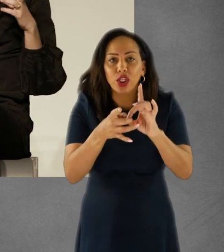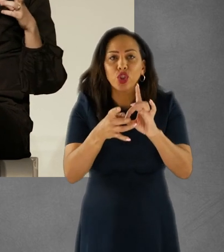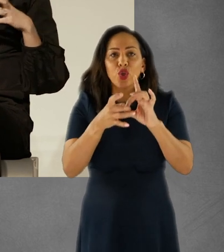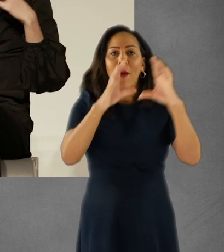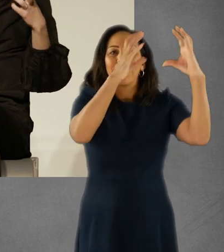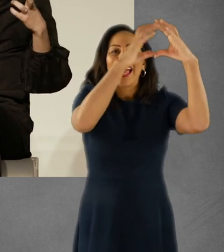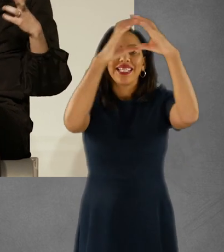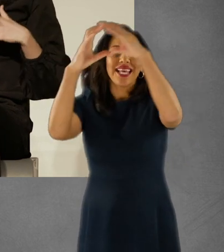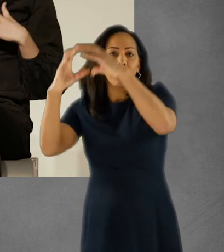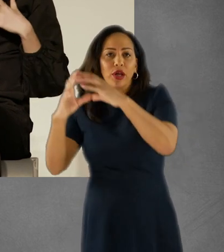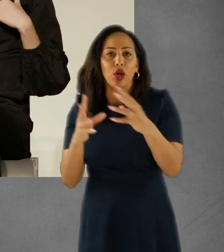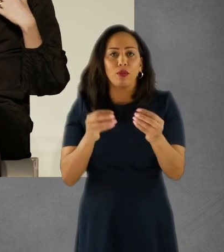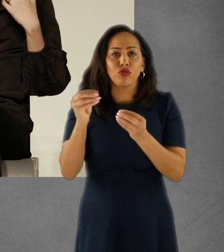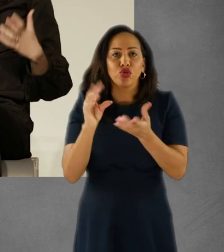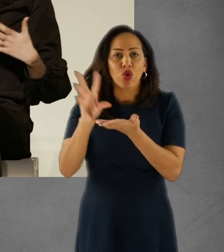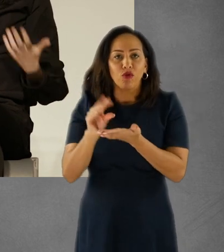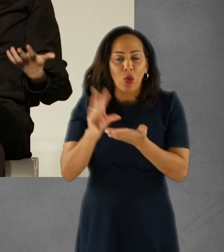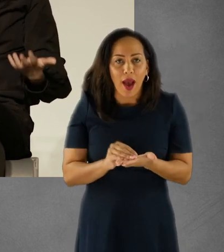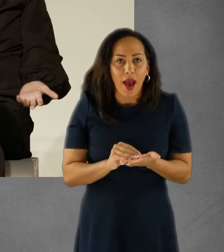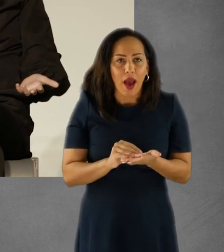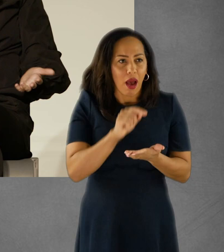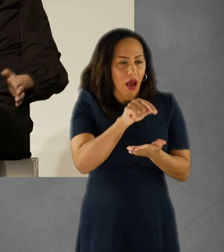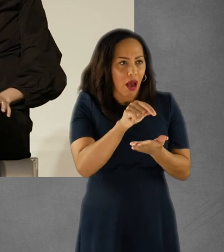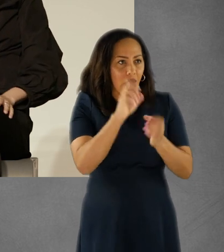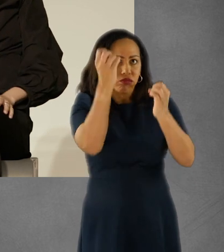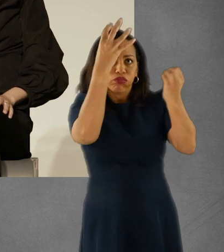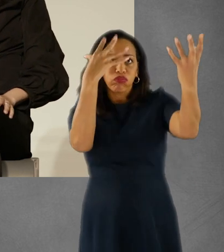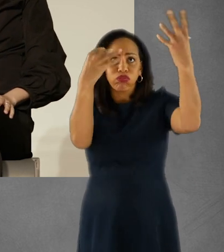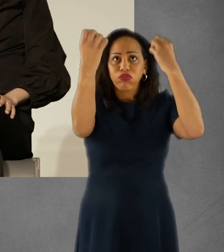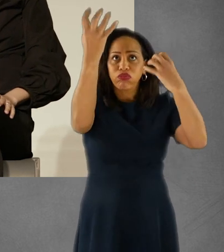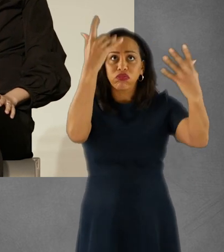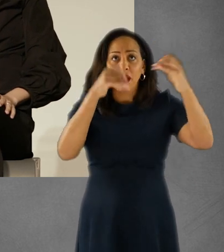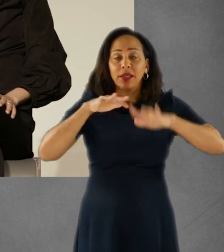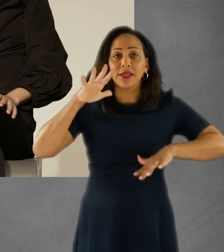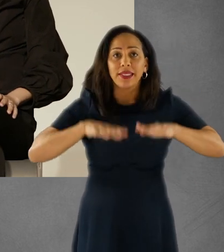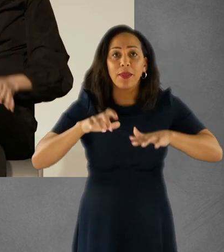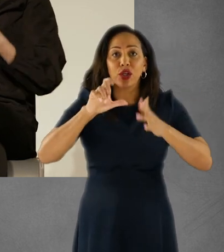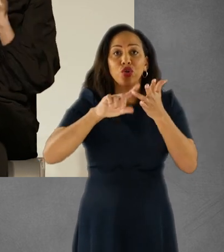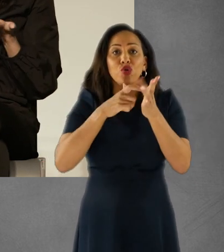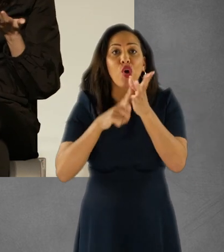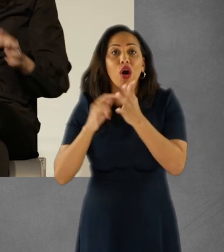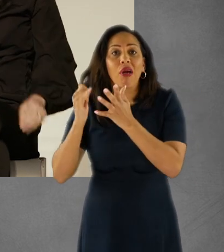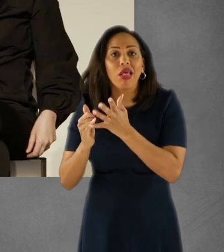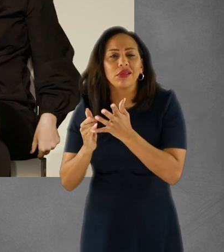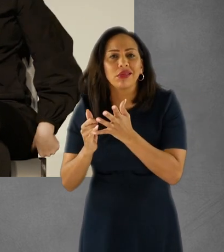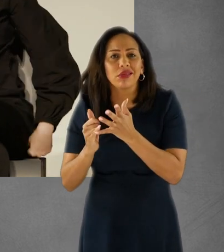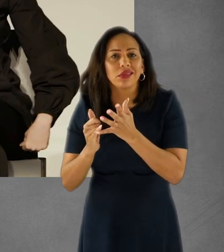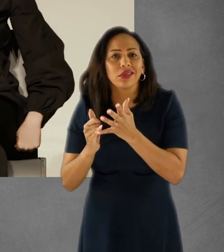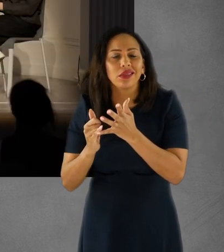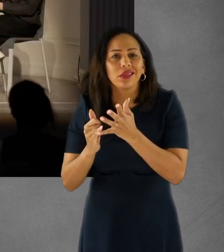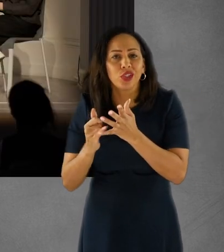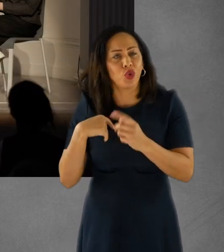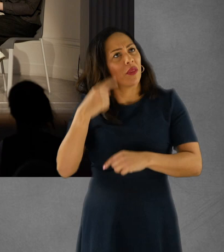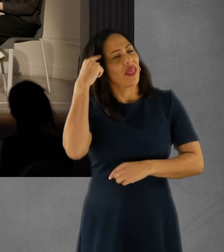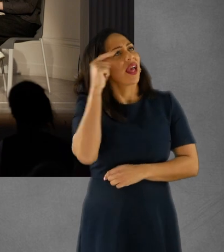spawning, and it's just amazing how similar these things are. Yeah, it's not until you see the tiny fish crossing. Exactly. And you're like, oh, this is